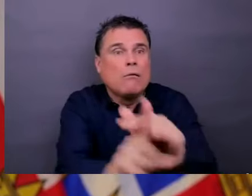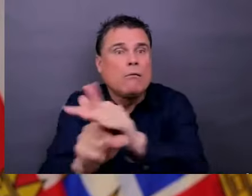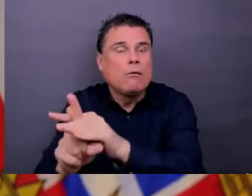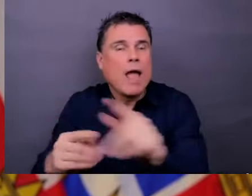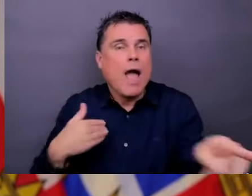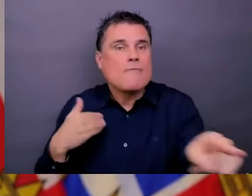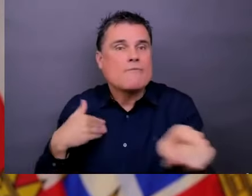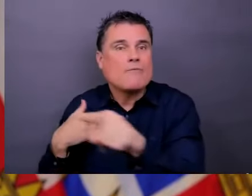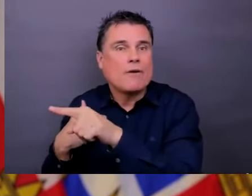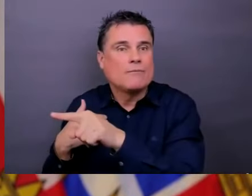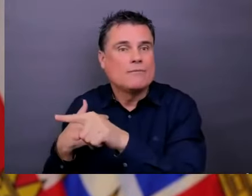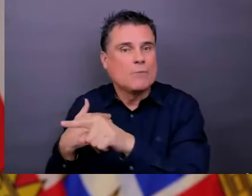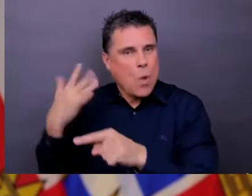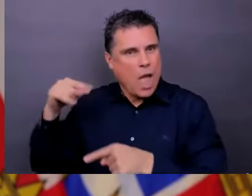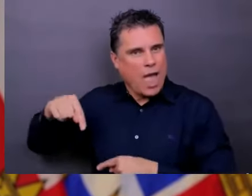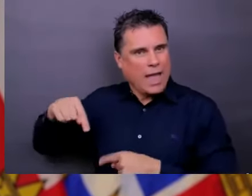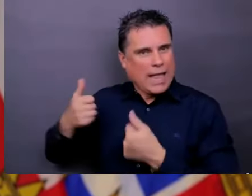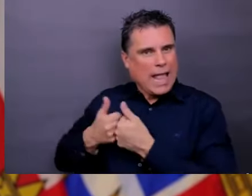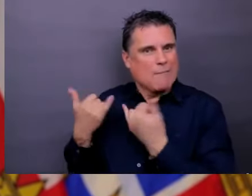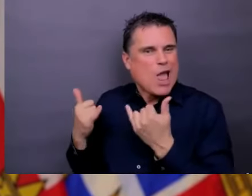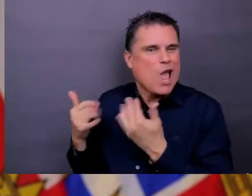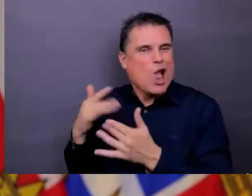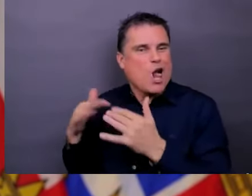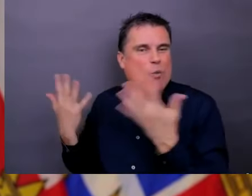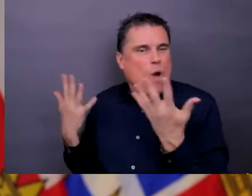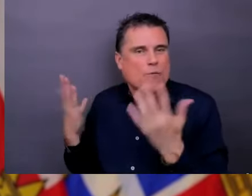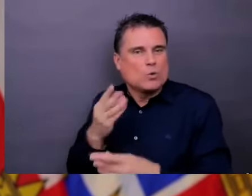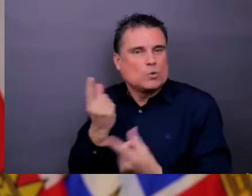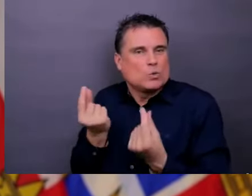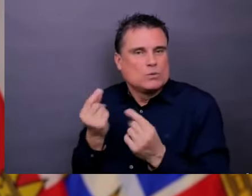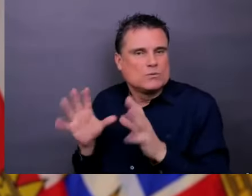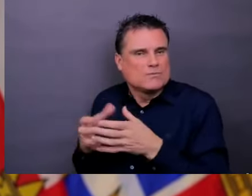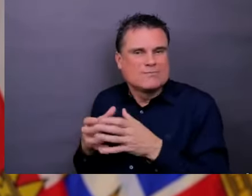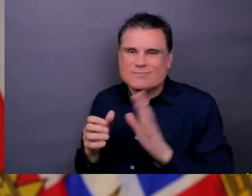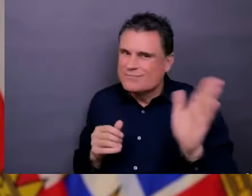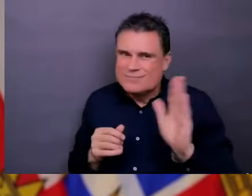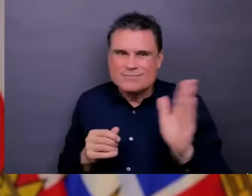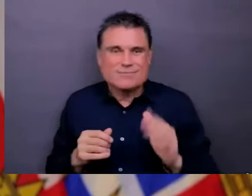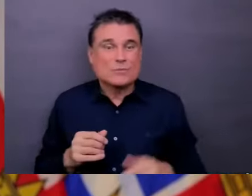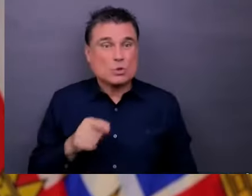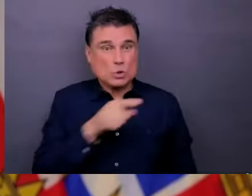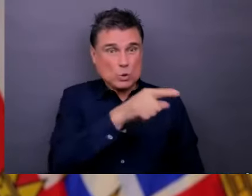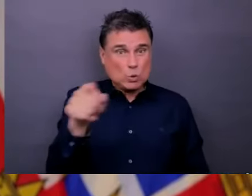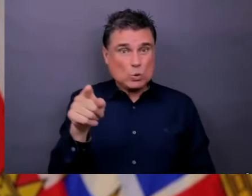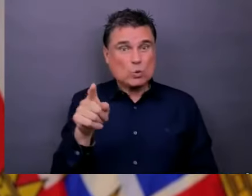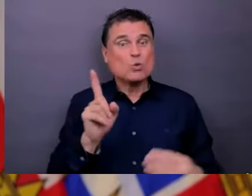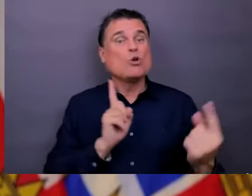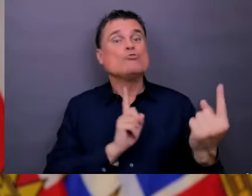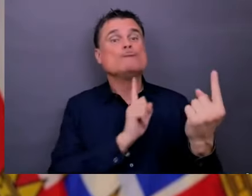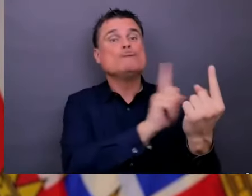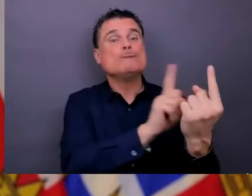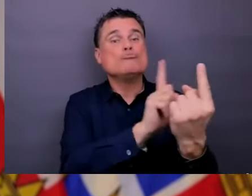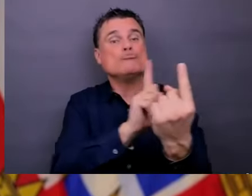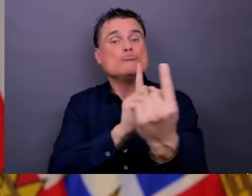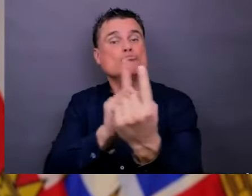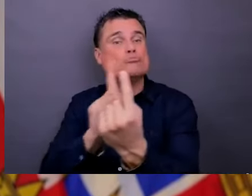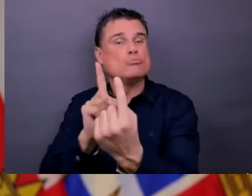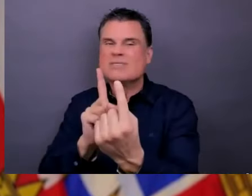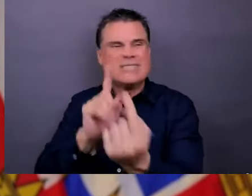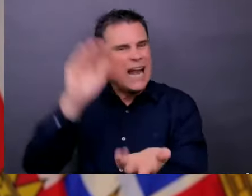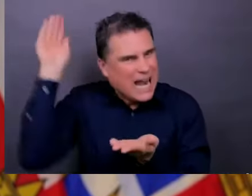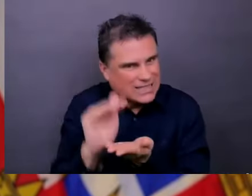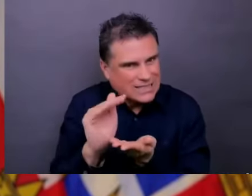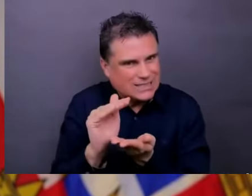with others safe. And that means staying away if we're ill, covering our mouth when we cough, keeping our